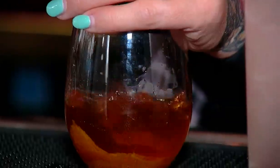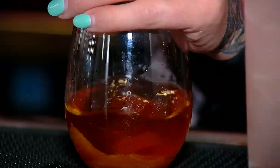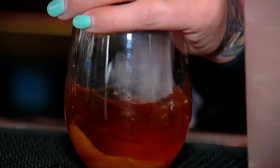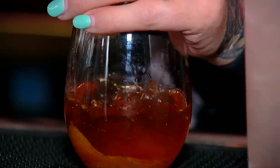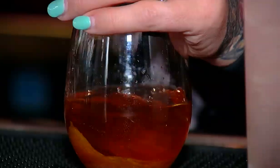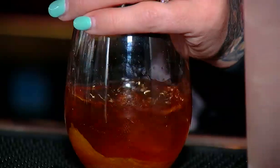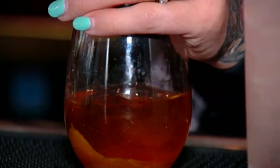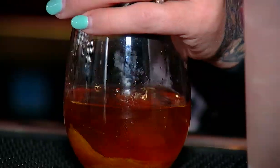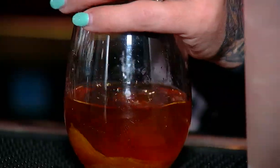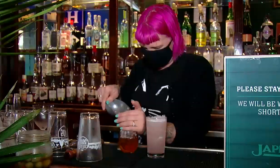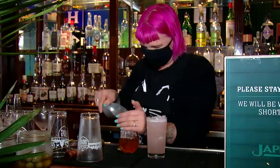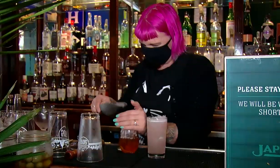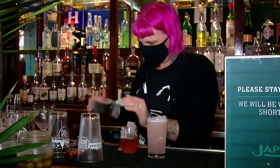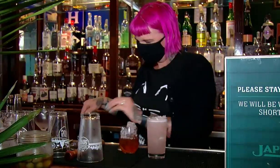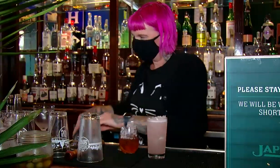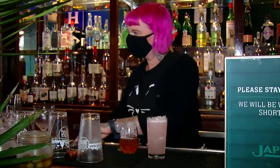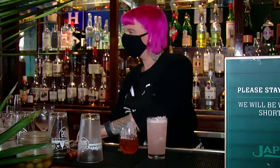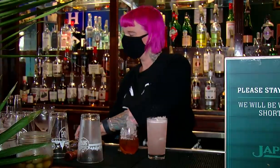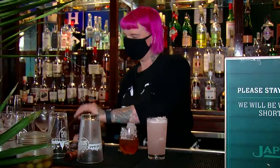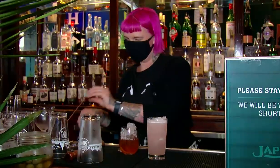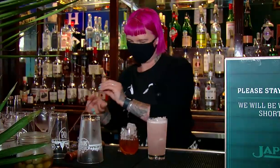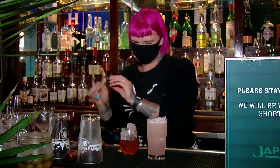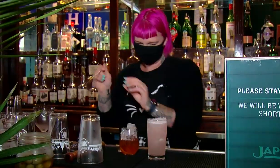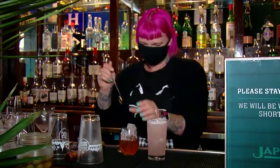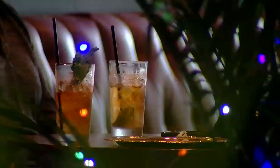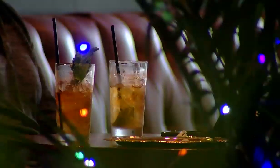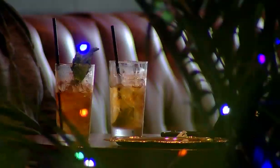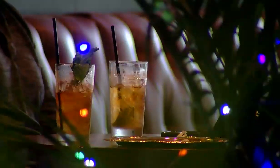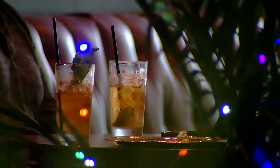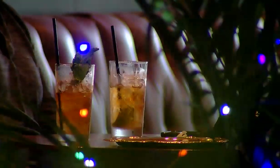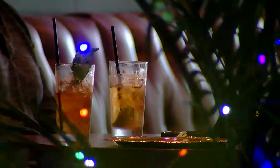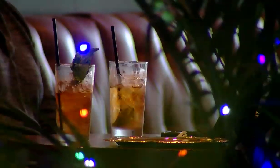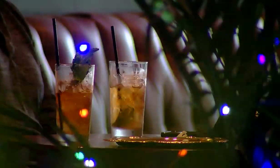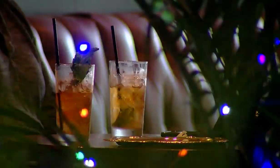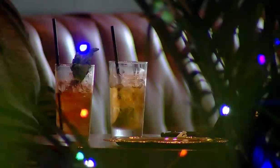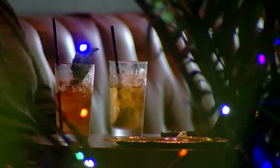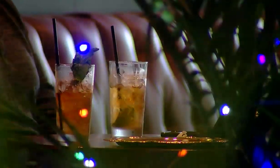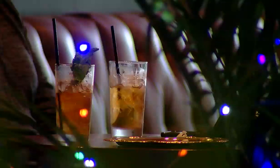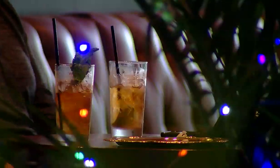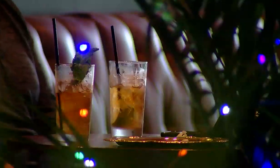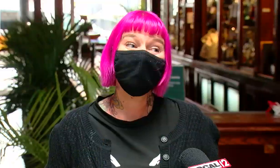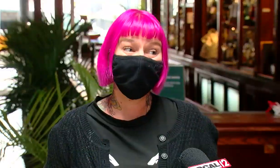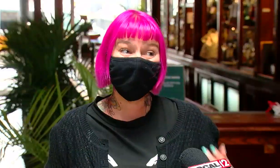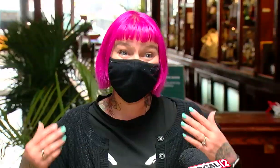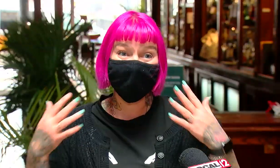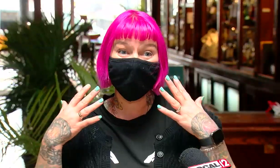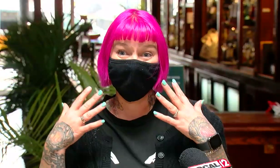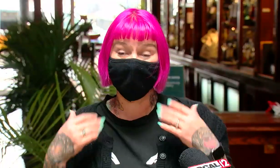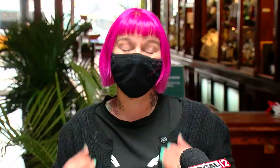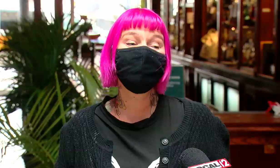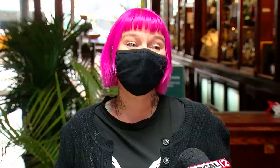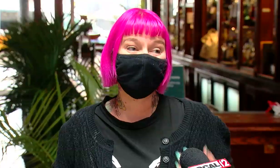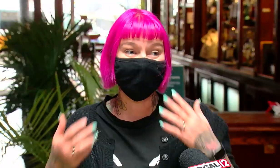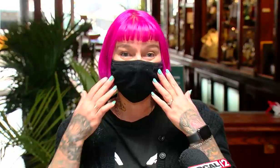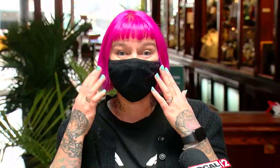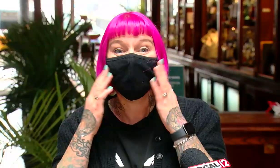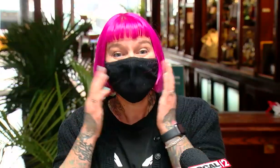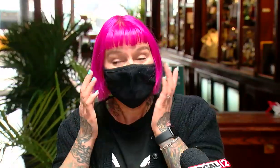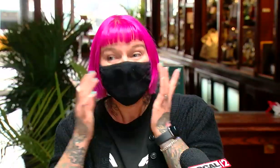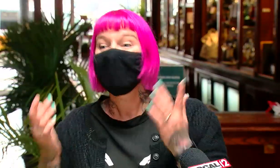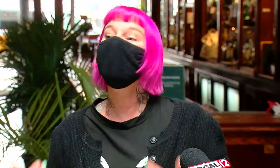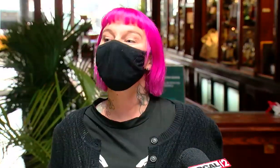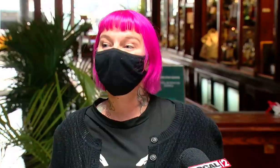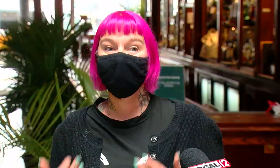10, but Molly is worried about her industry friends. She says bars can control the spread. We can, you know, police